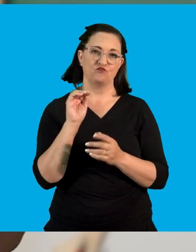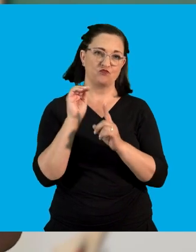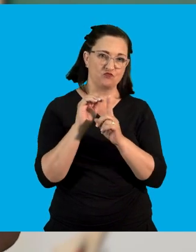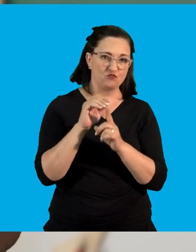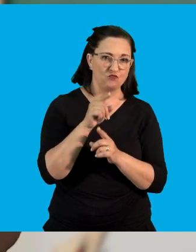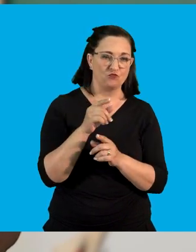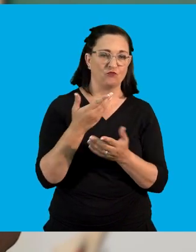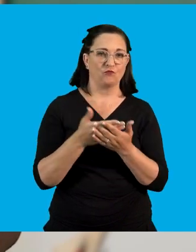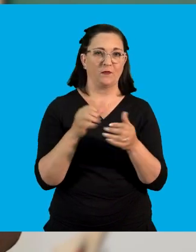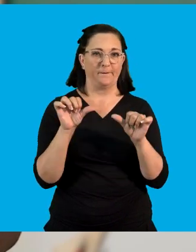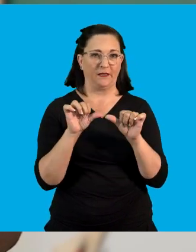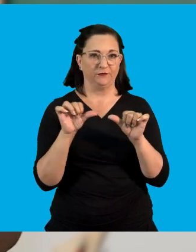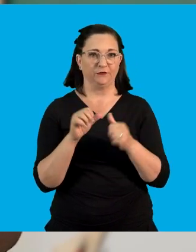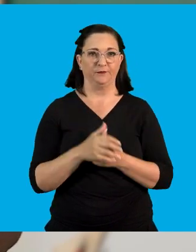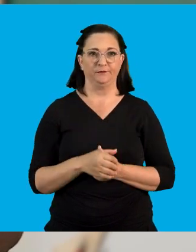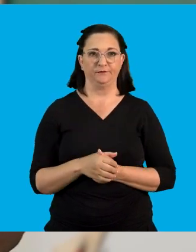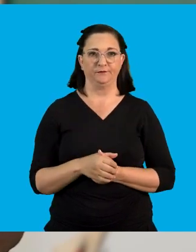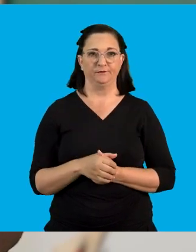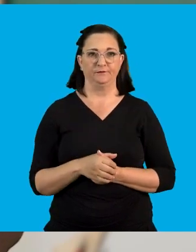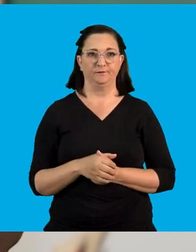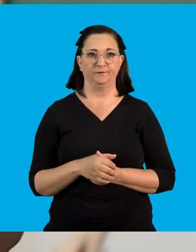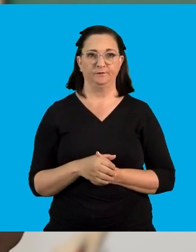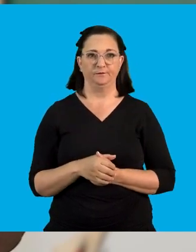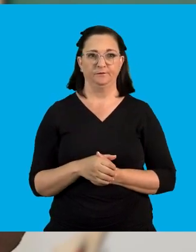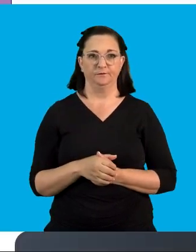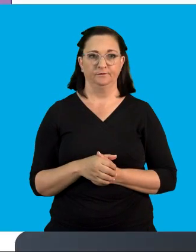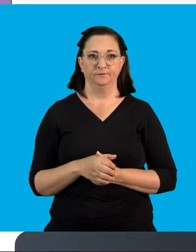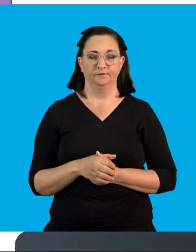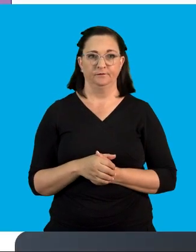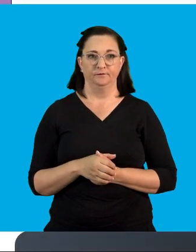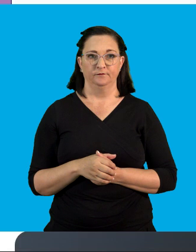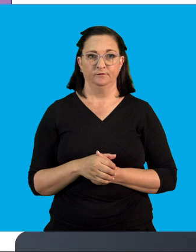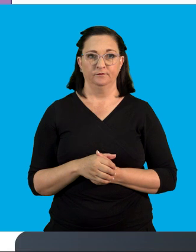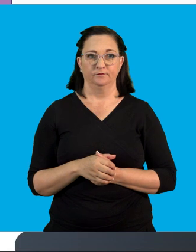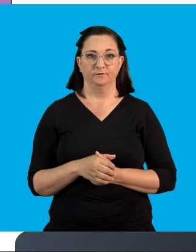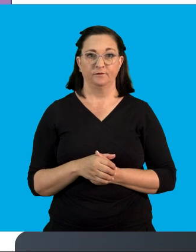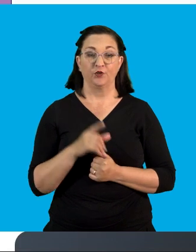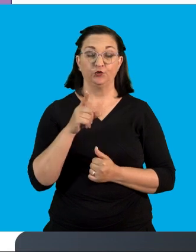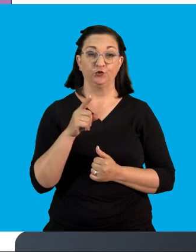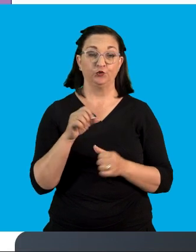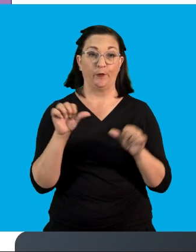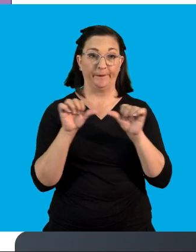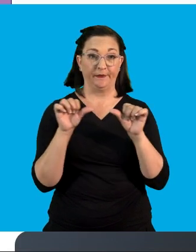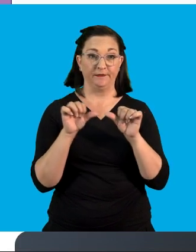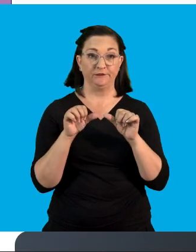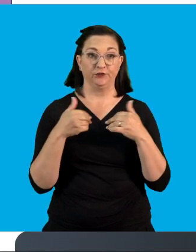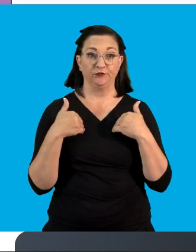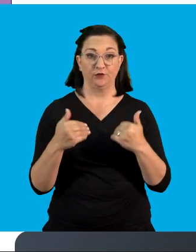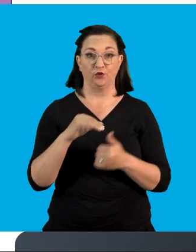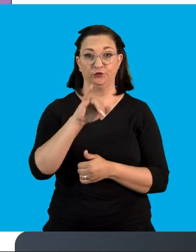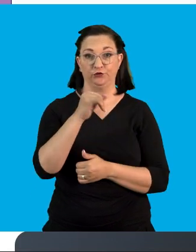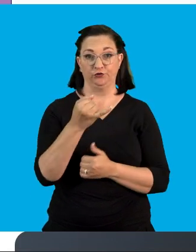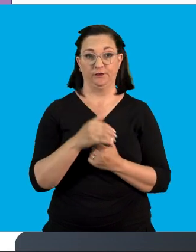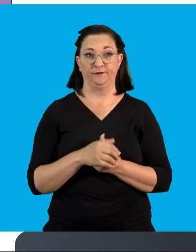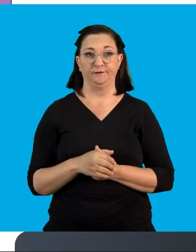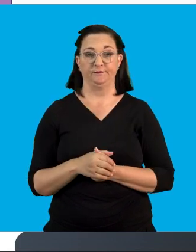it, and then we take it from there. So let's do that practically. All right, as we measure, let's start with angle